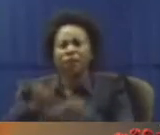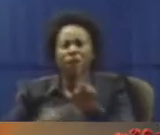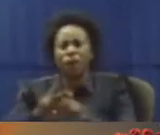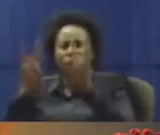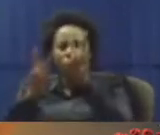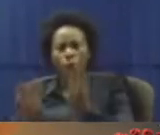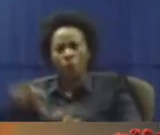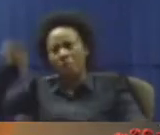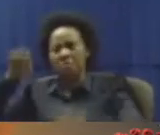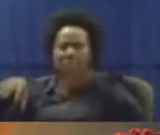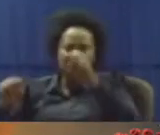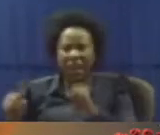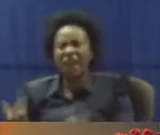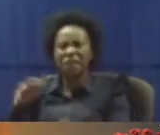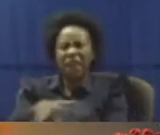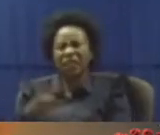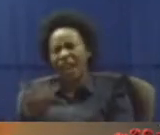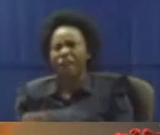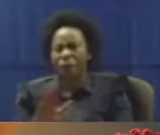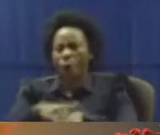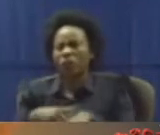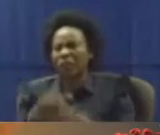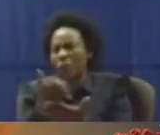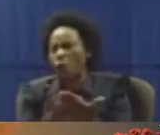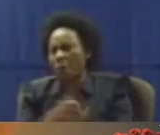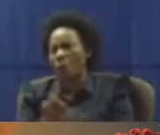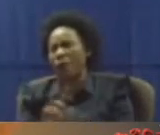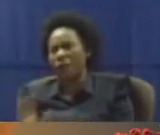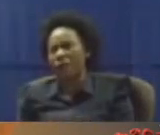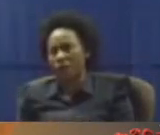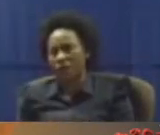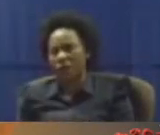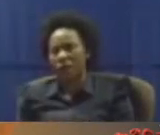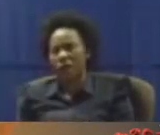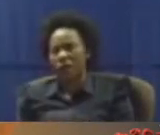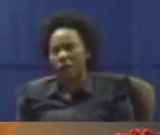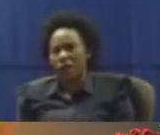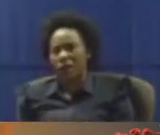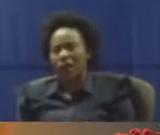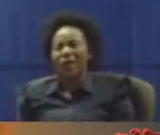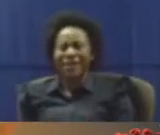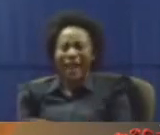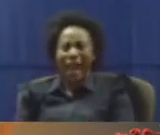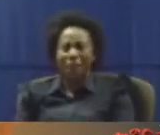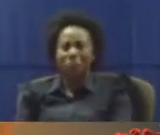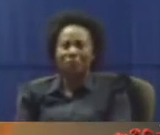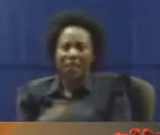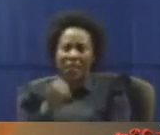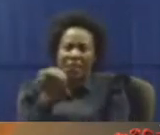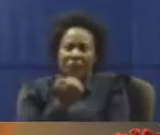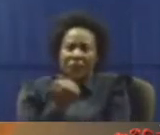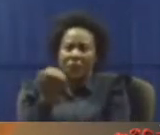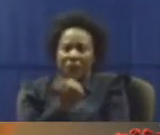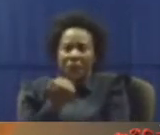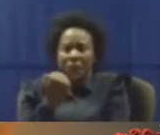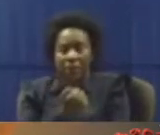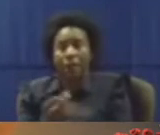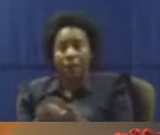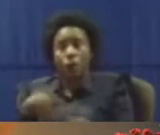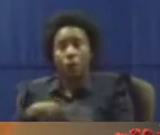and about the effect this has on the economy. And for a decade and a half, we've been hearing the same excuses. And yet here we